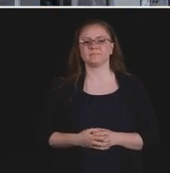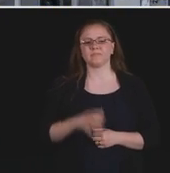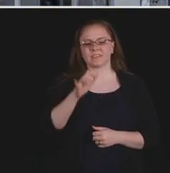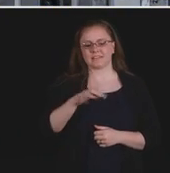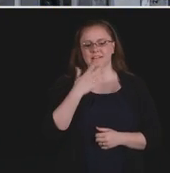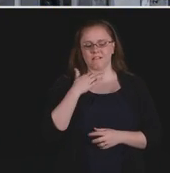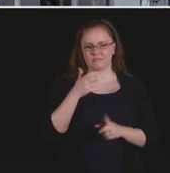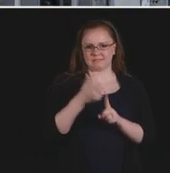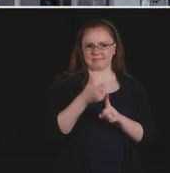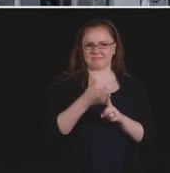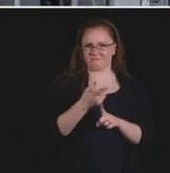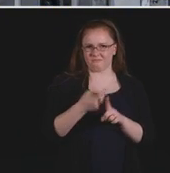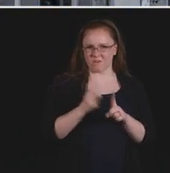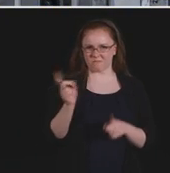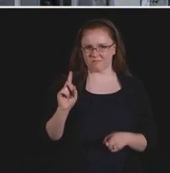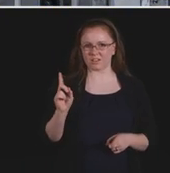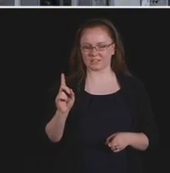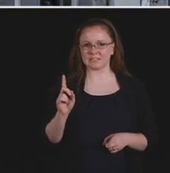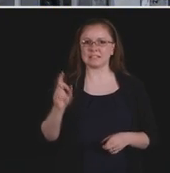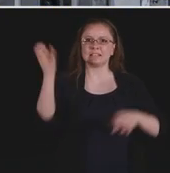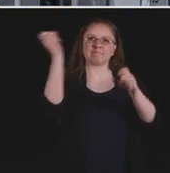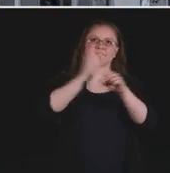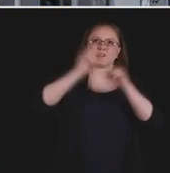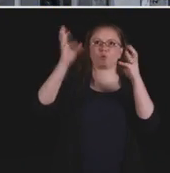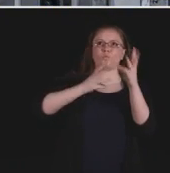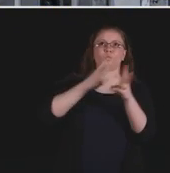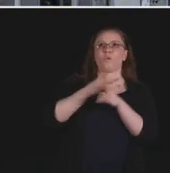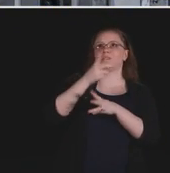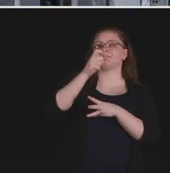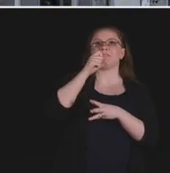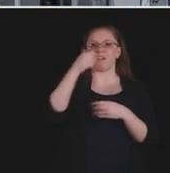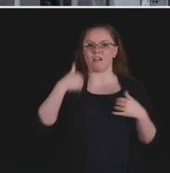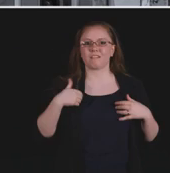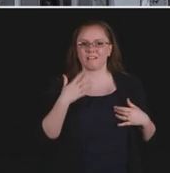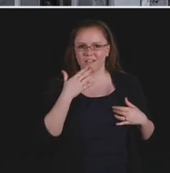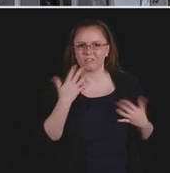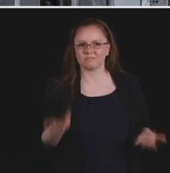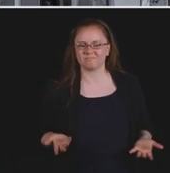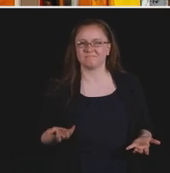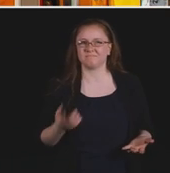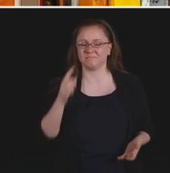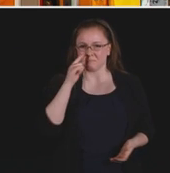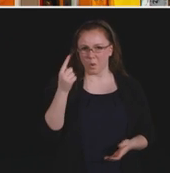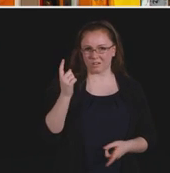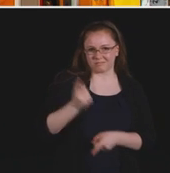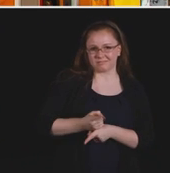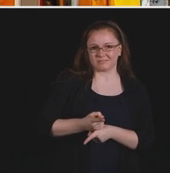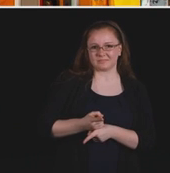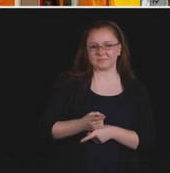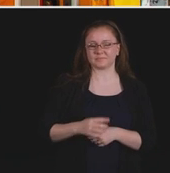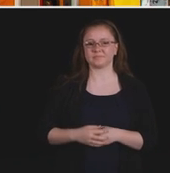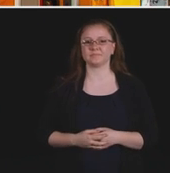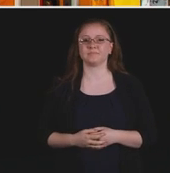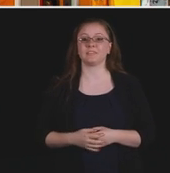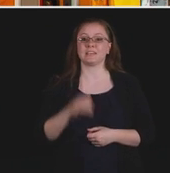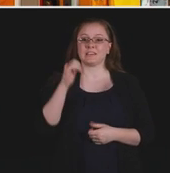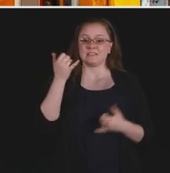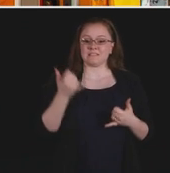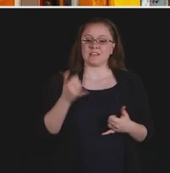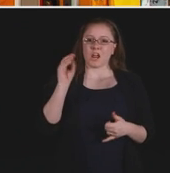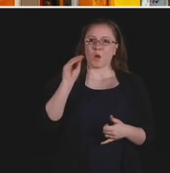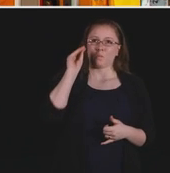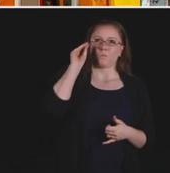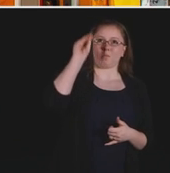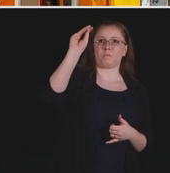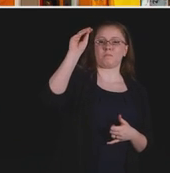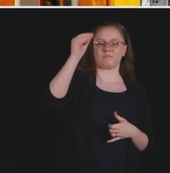Imagine a world without colors. It's boring. Now let's put the color on it. This is a village in